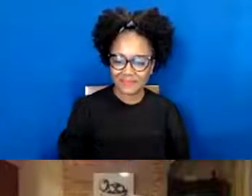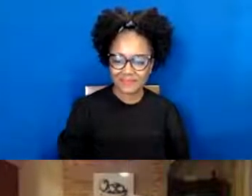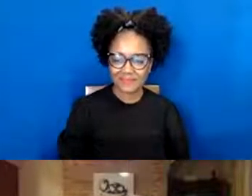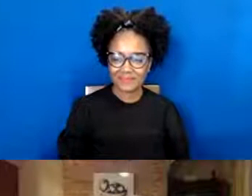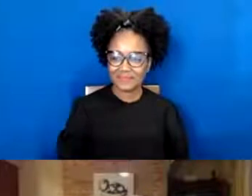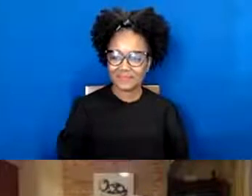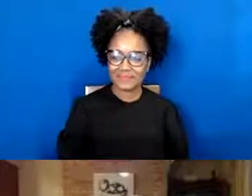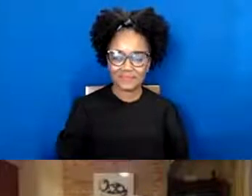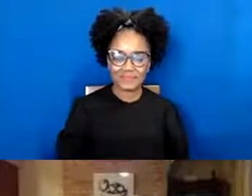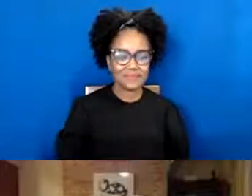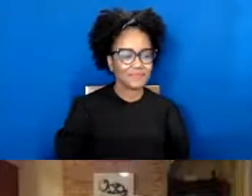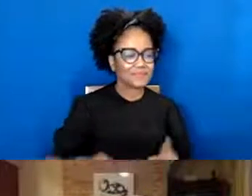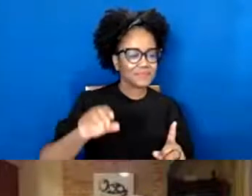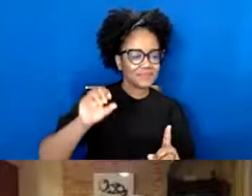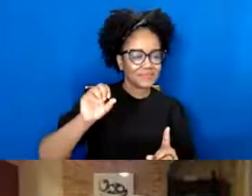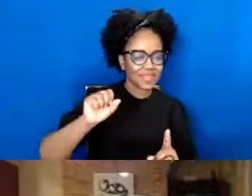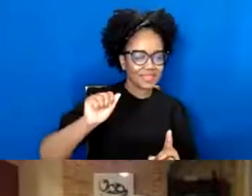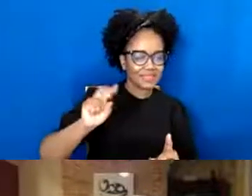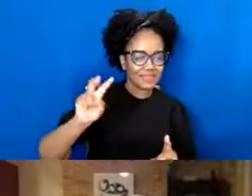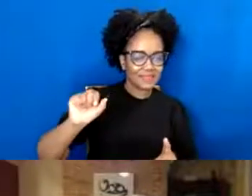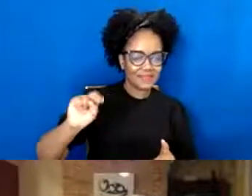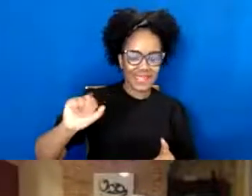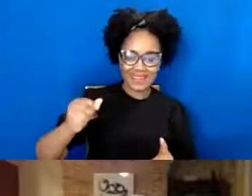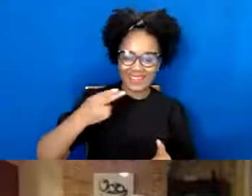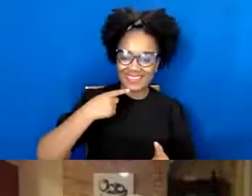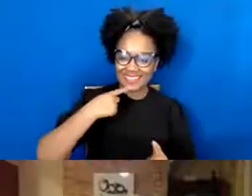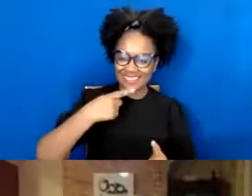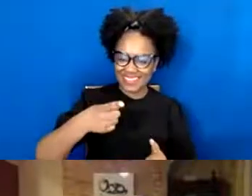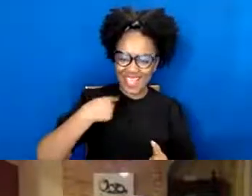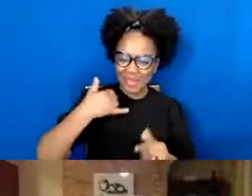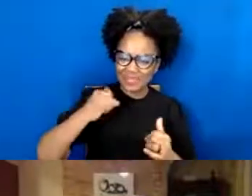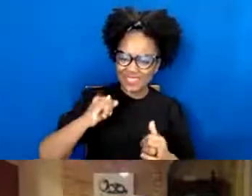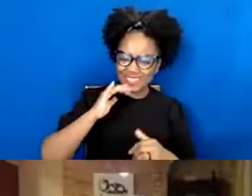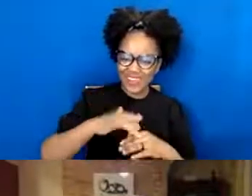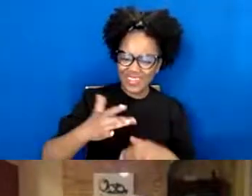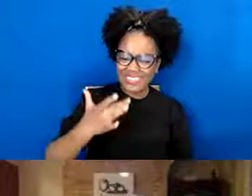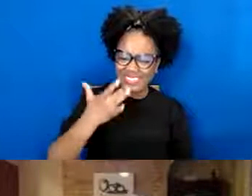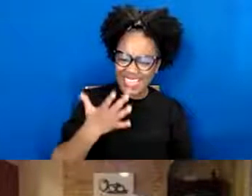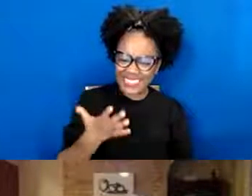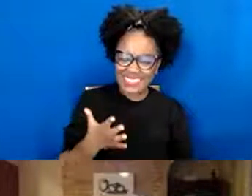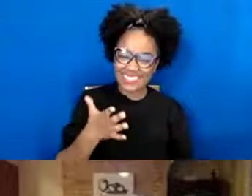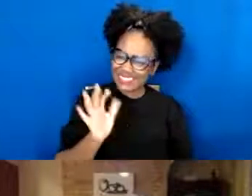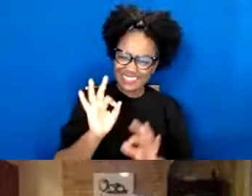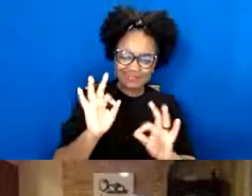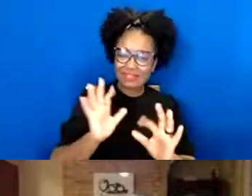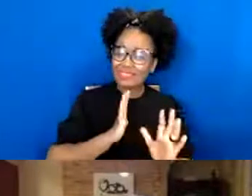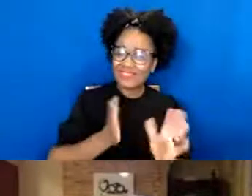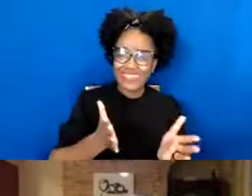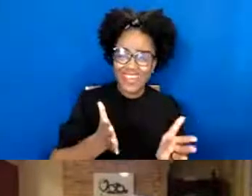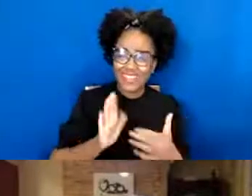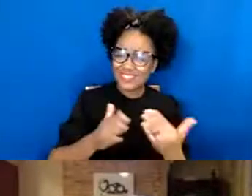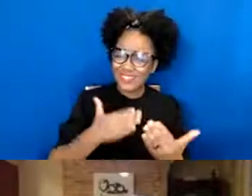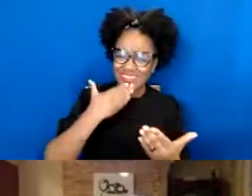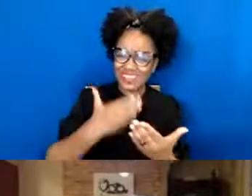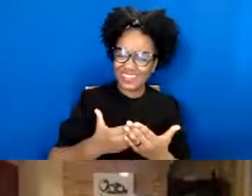Savannah says, I'm still on taste. If you're still on taste, that's all good. You know, we're building and we're just building. I'm giving us some like building blocks